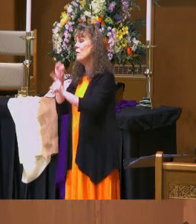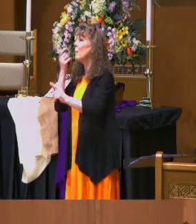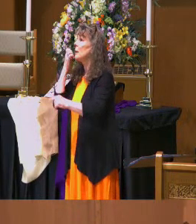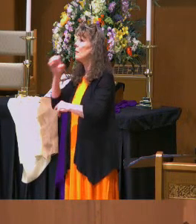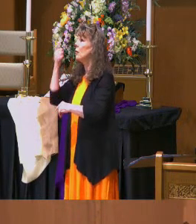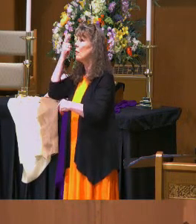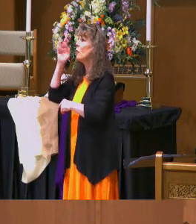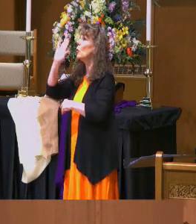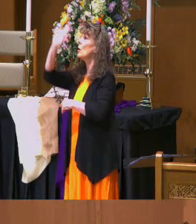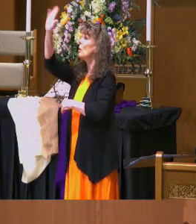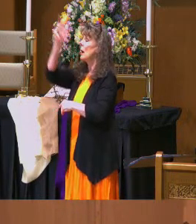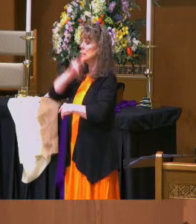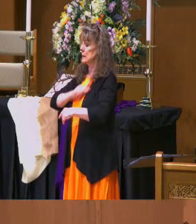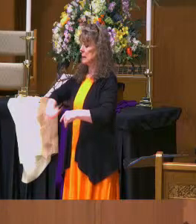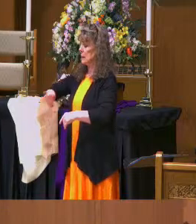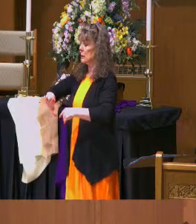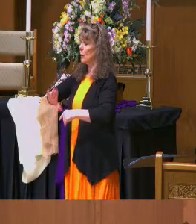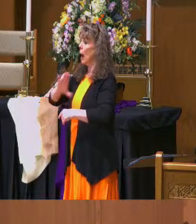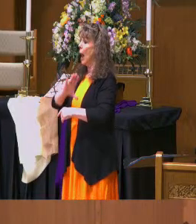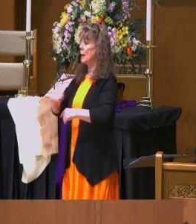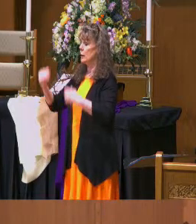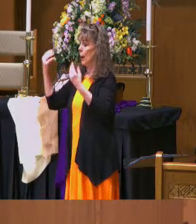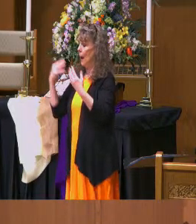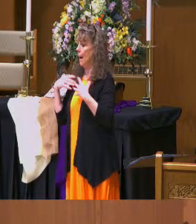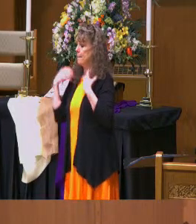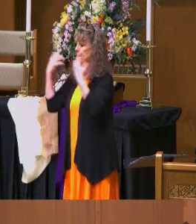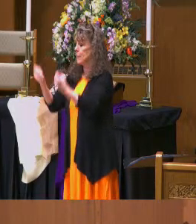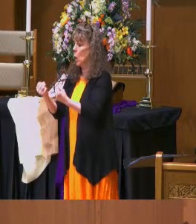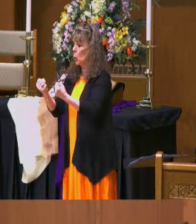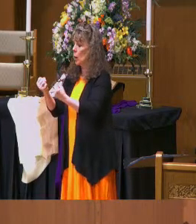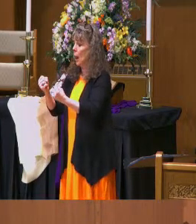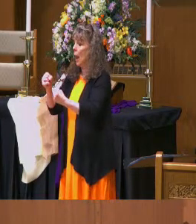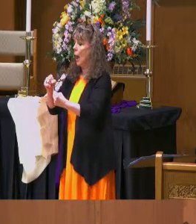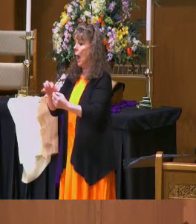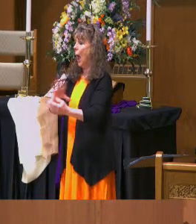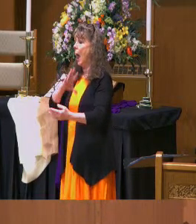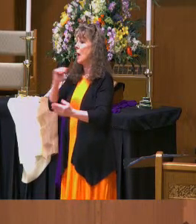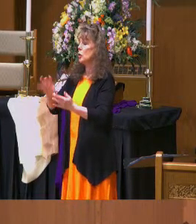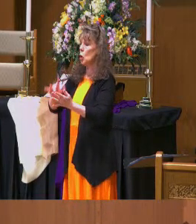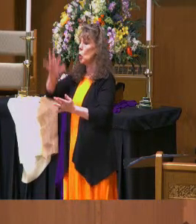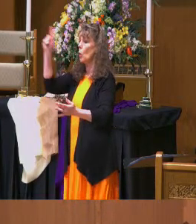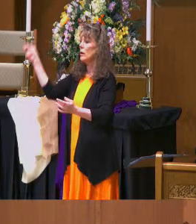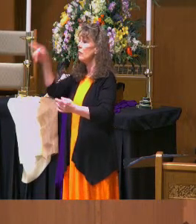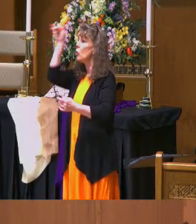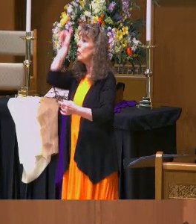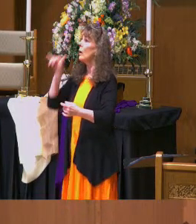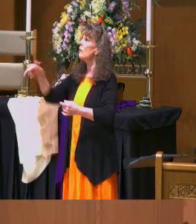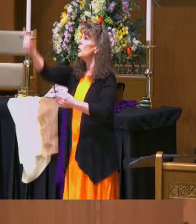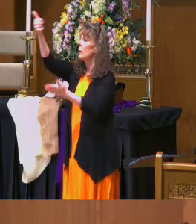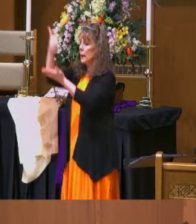from evil. For thine is the kingdom, the power, and the glory forever.